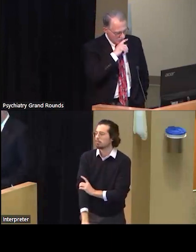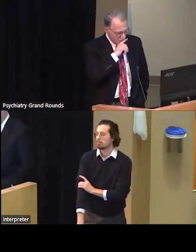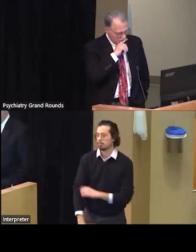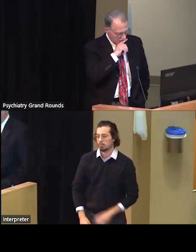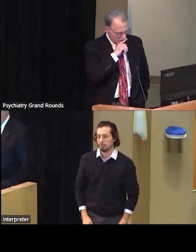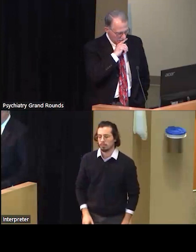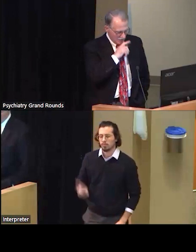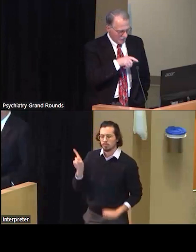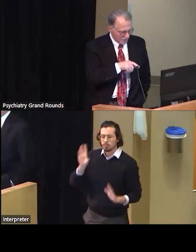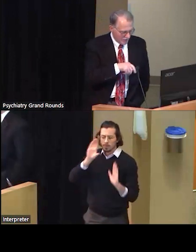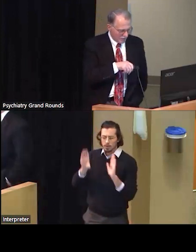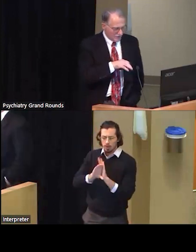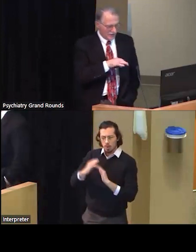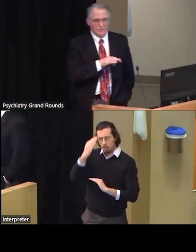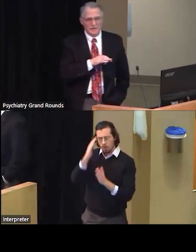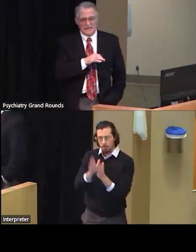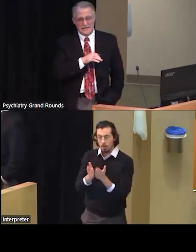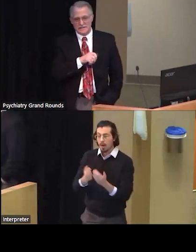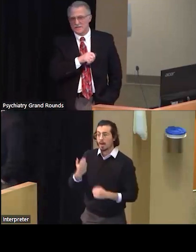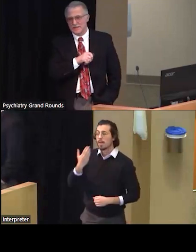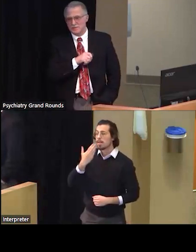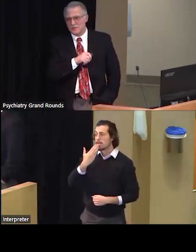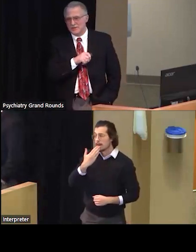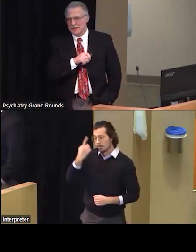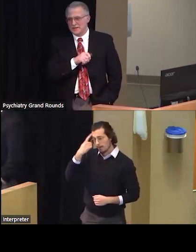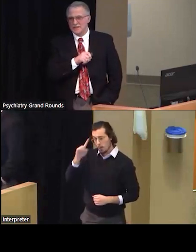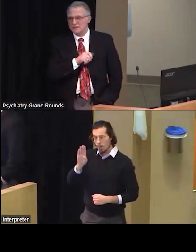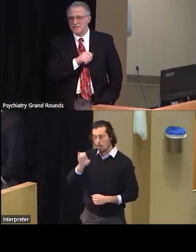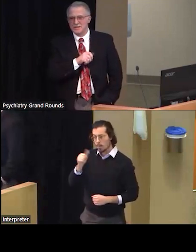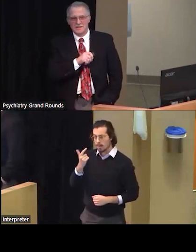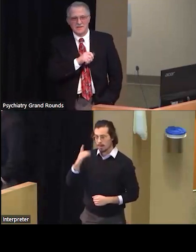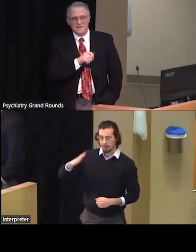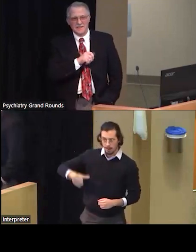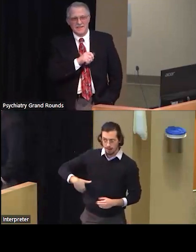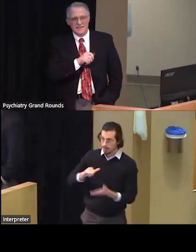This came from, I don't know if you ever read the book, Thank You for Being Late. Did anybody read that?